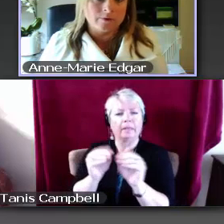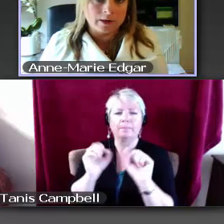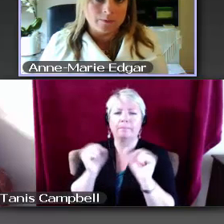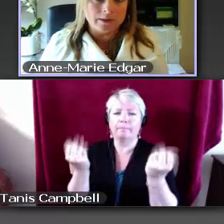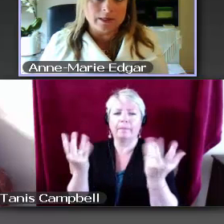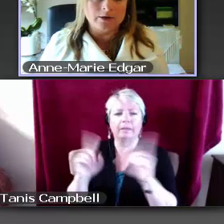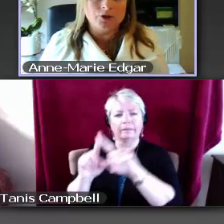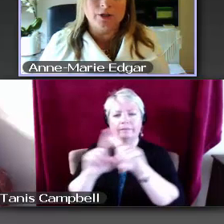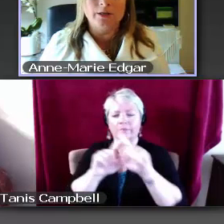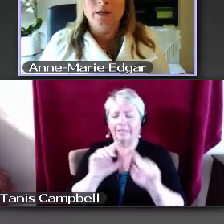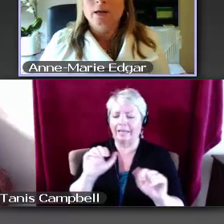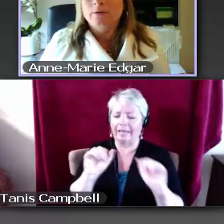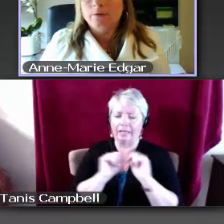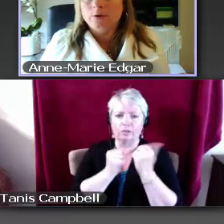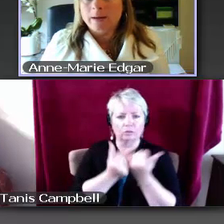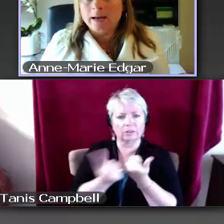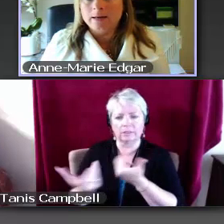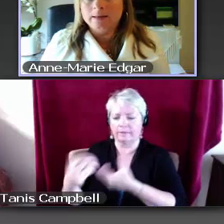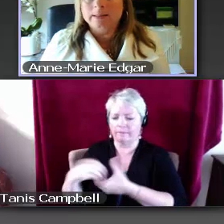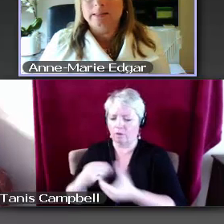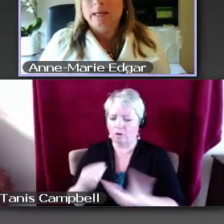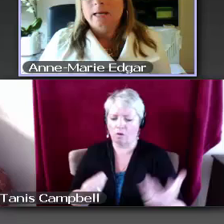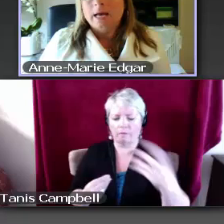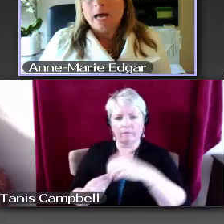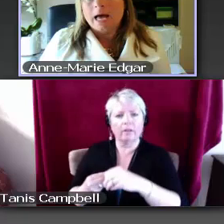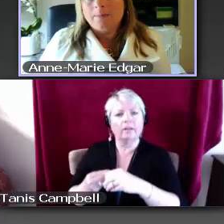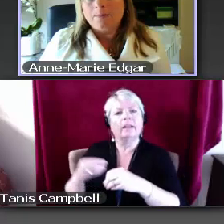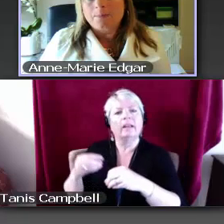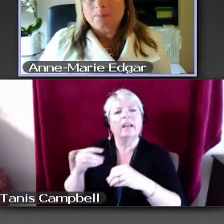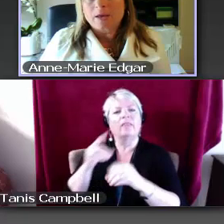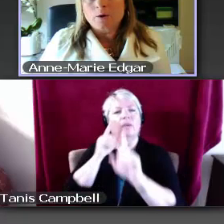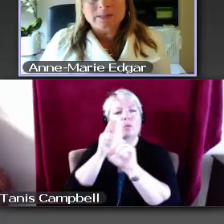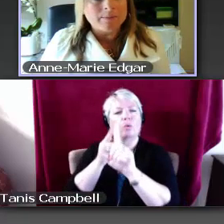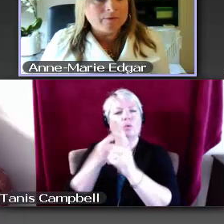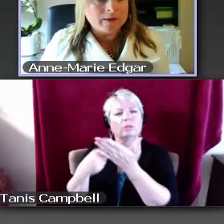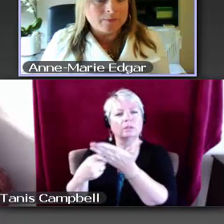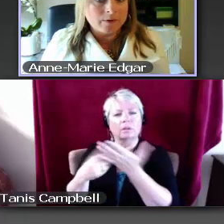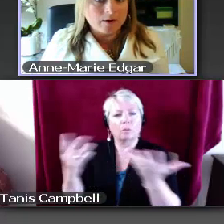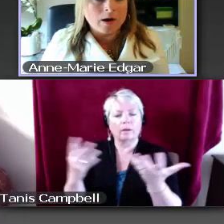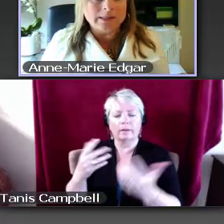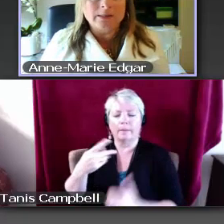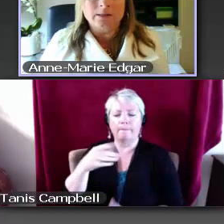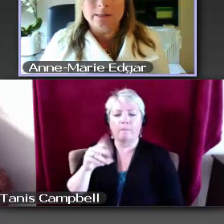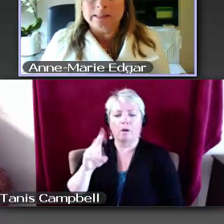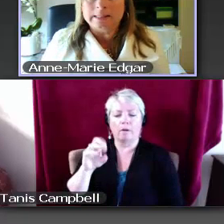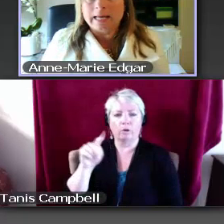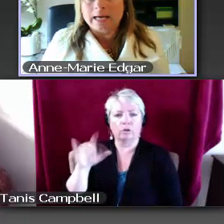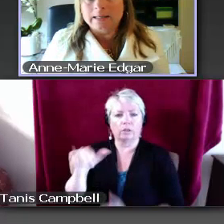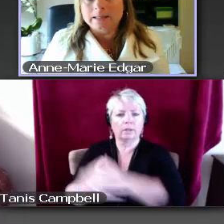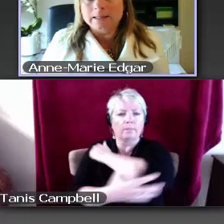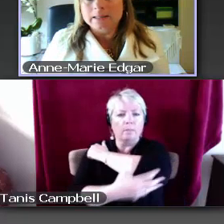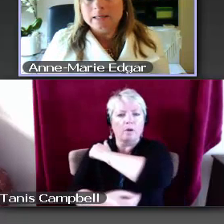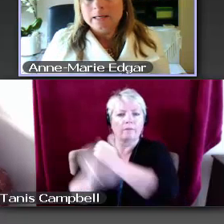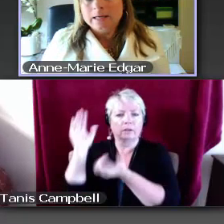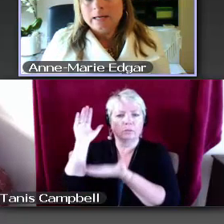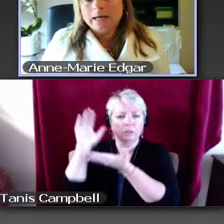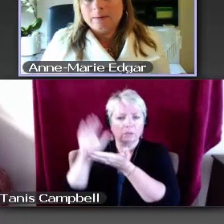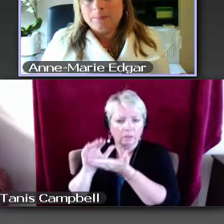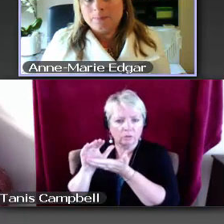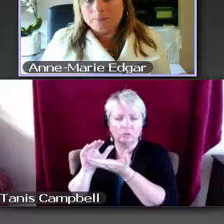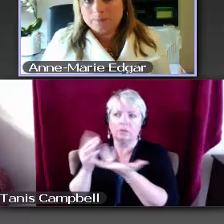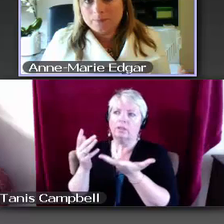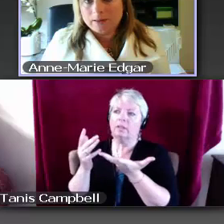about poverty reduction, food banks, some of the hostels and